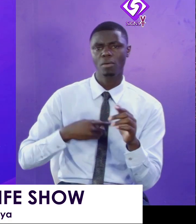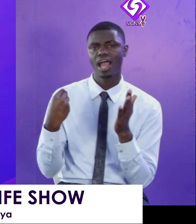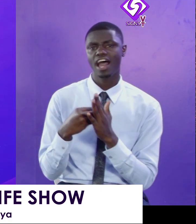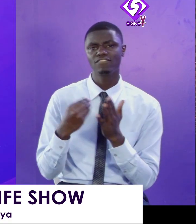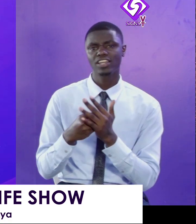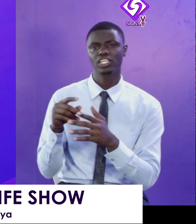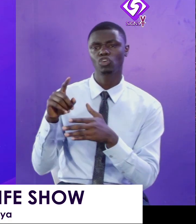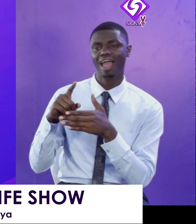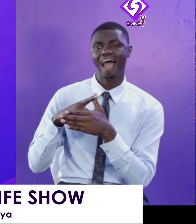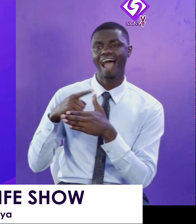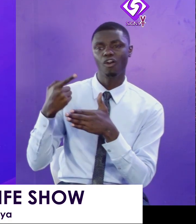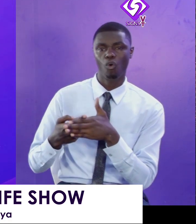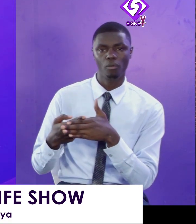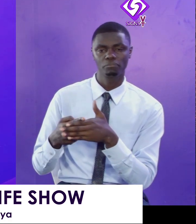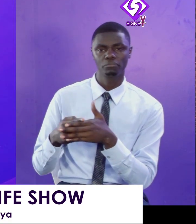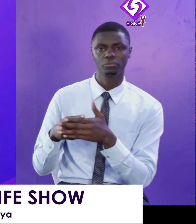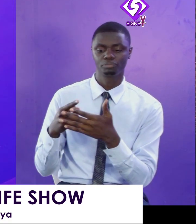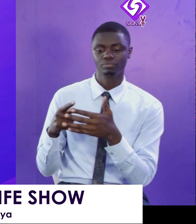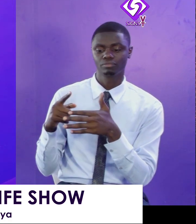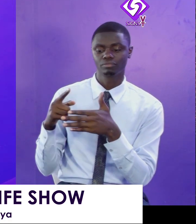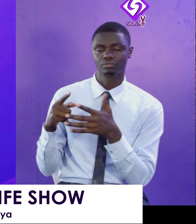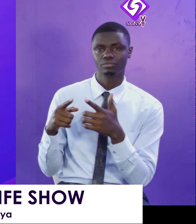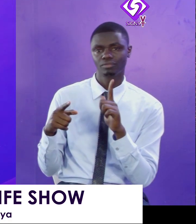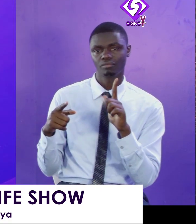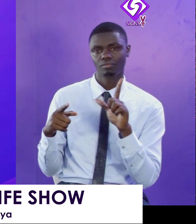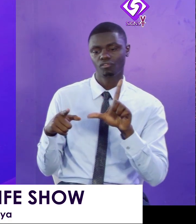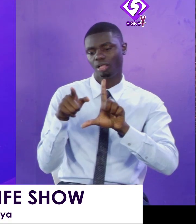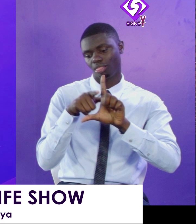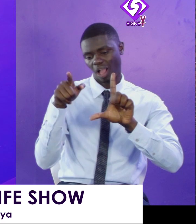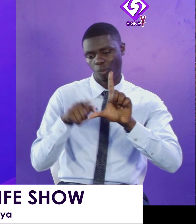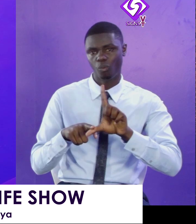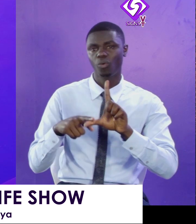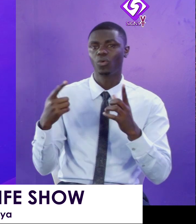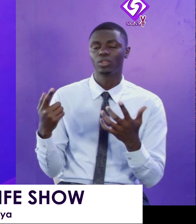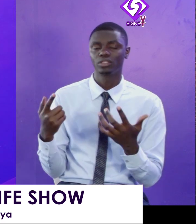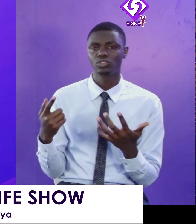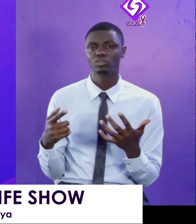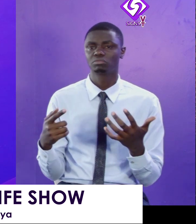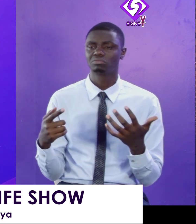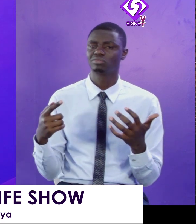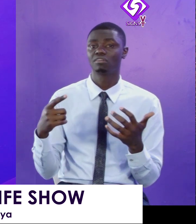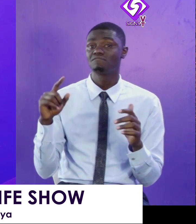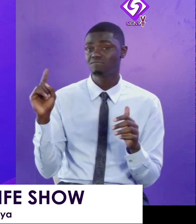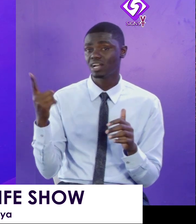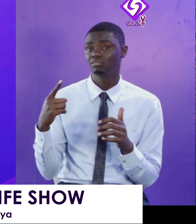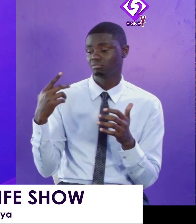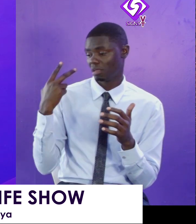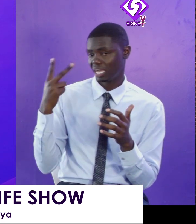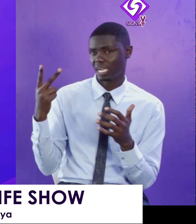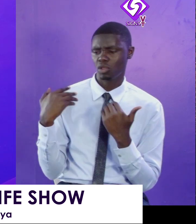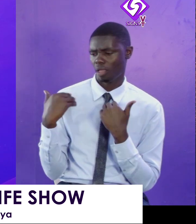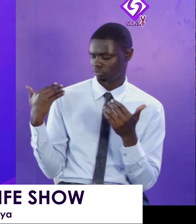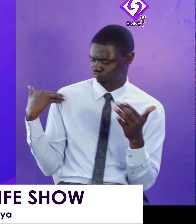angle, Take stock of all the arenas of your life. I'm talking of your health. I'm talking of